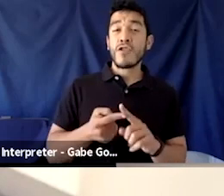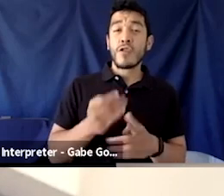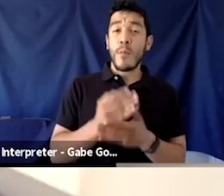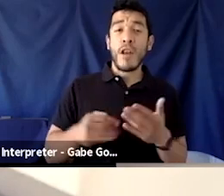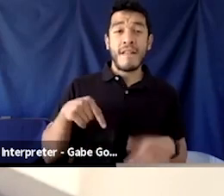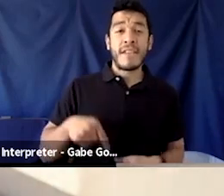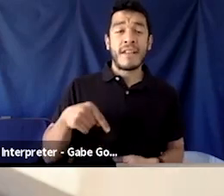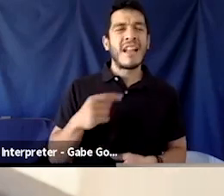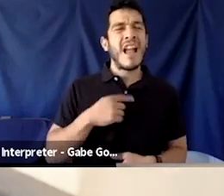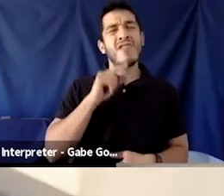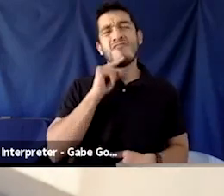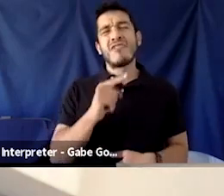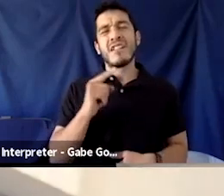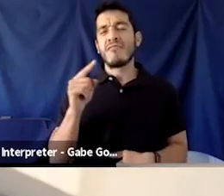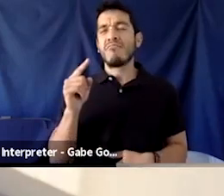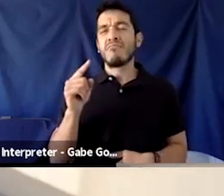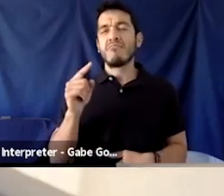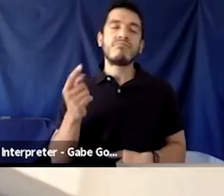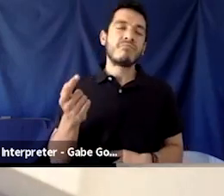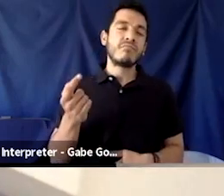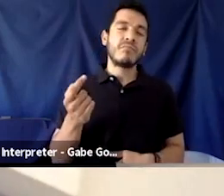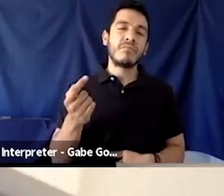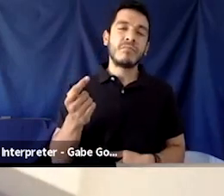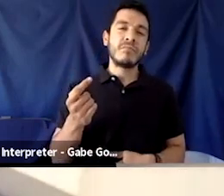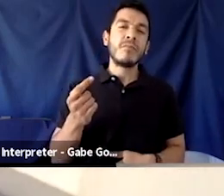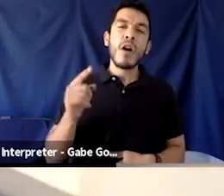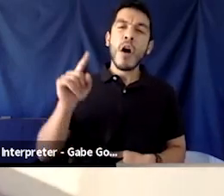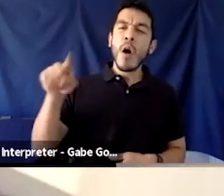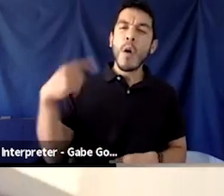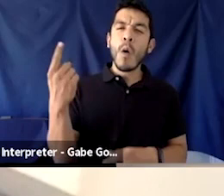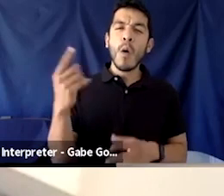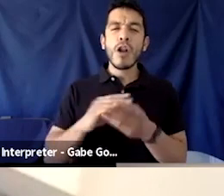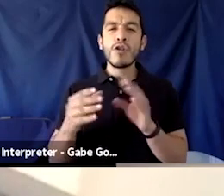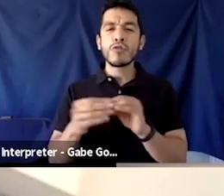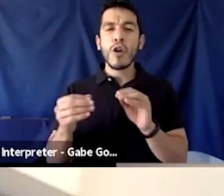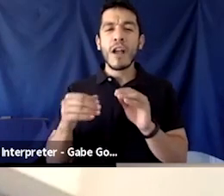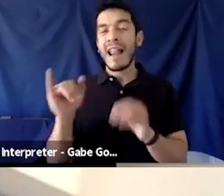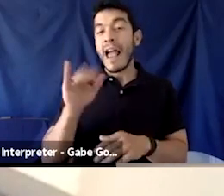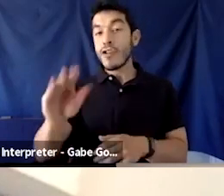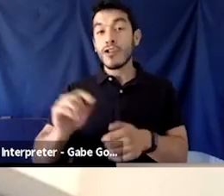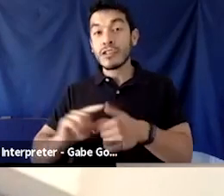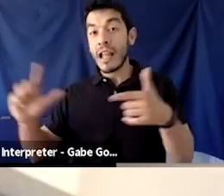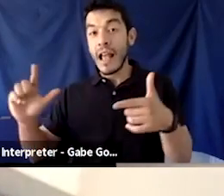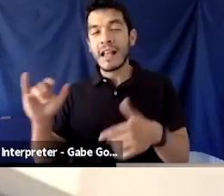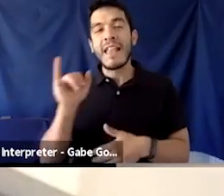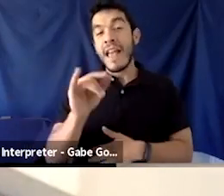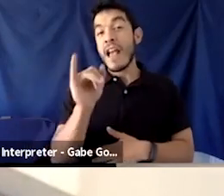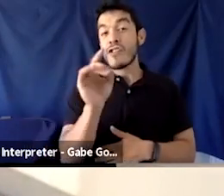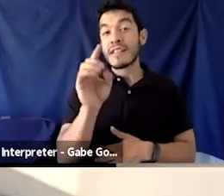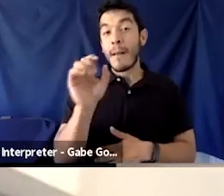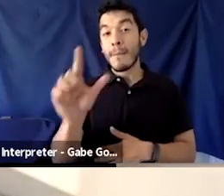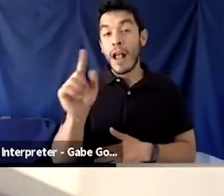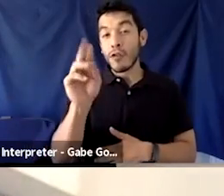was really only stories, to your point in the slides, of that Jezebel trope,